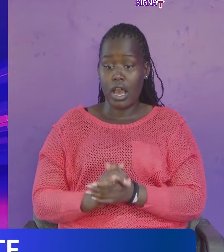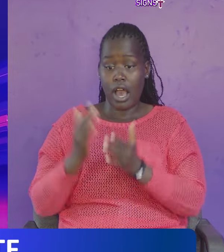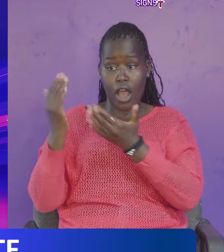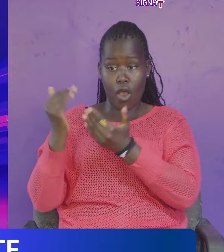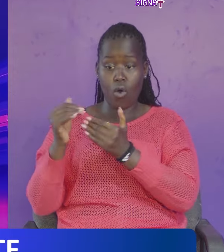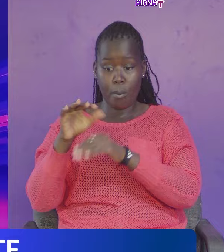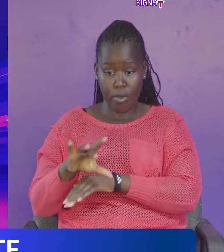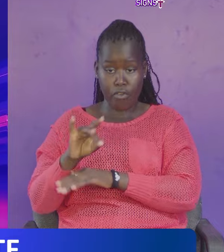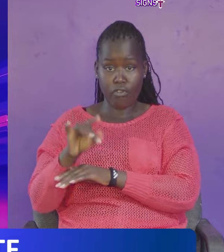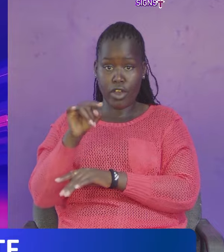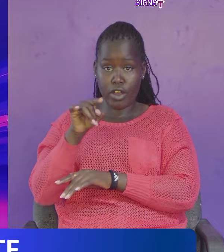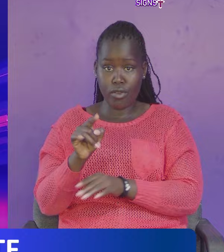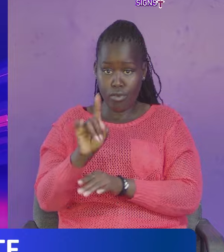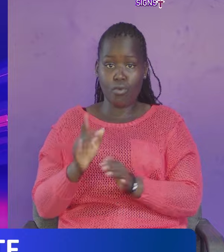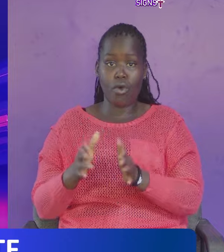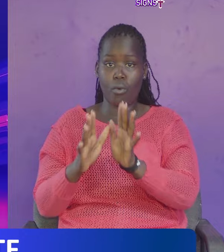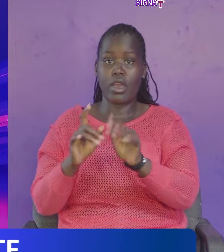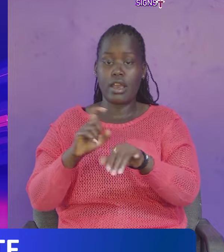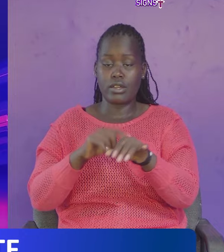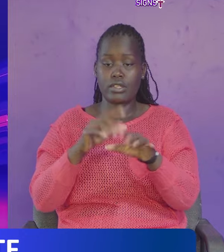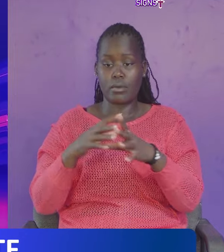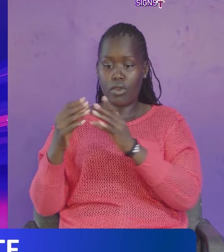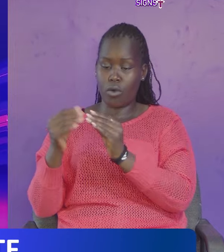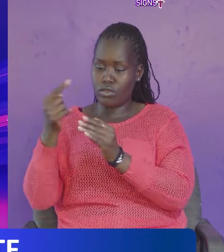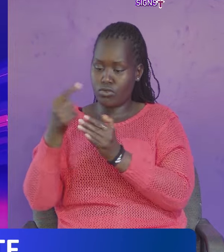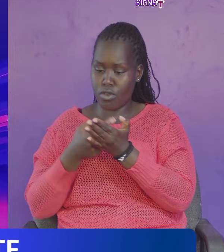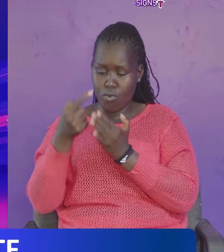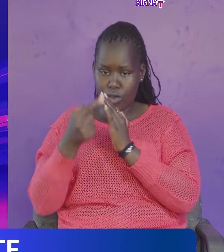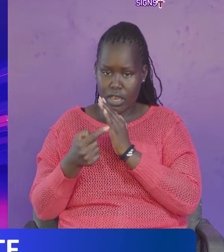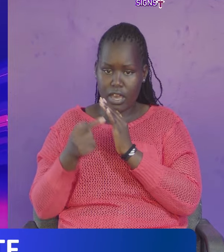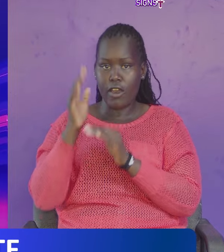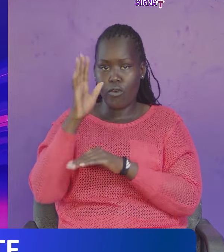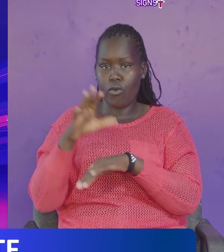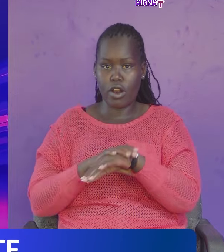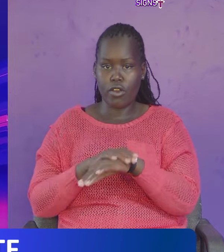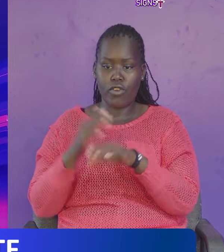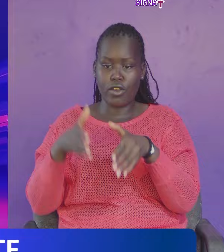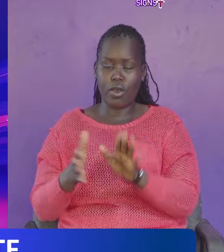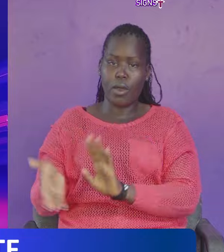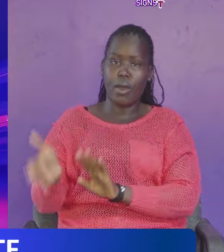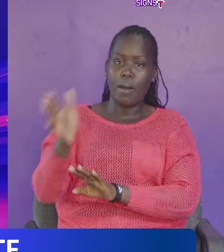as you are going into the weekend, and you'll find your way back to